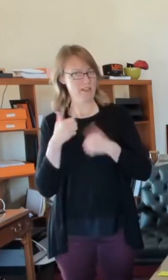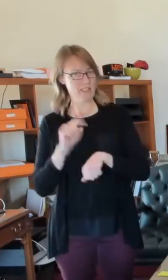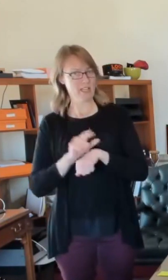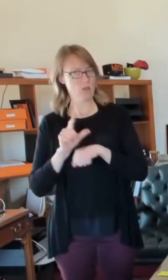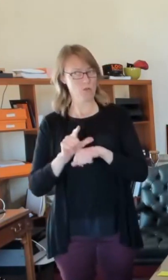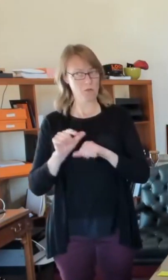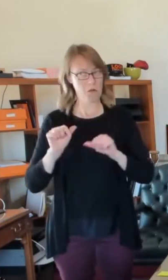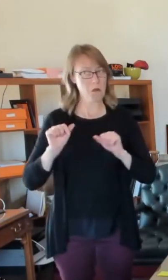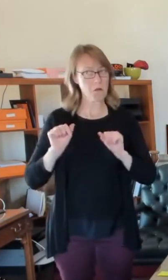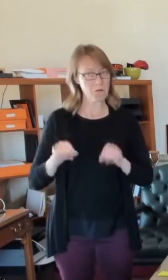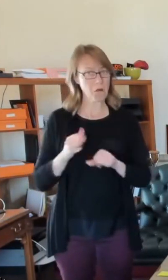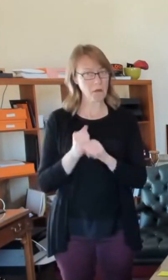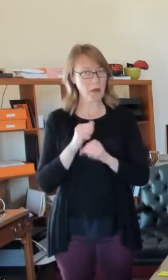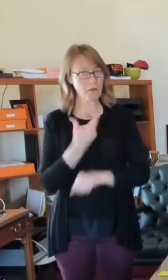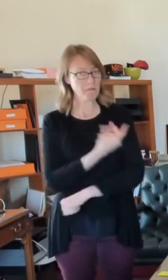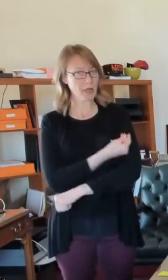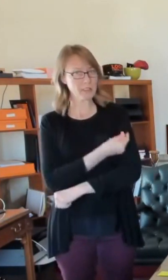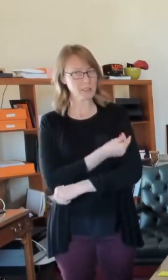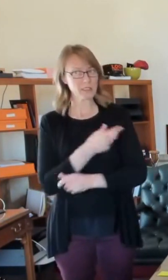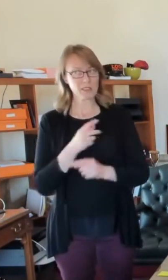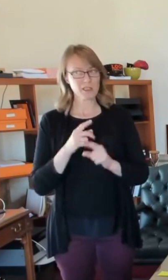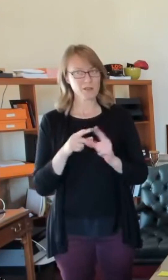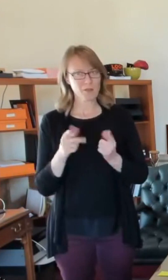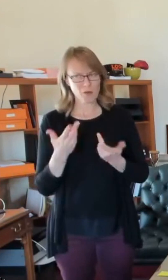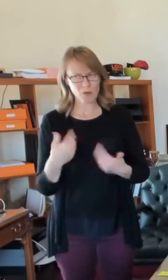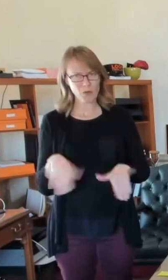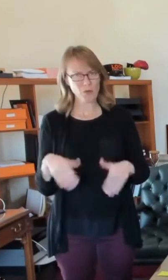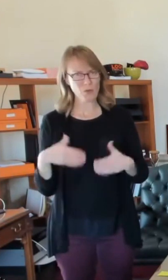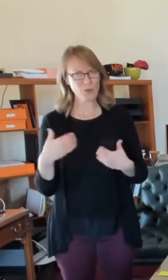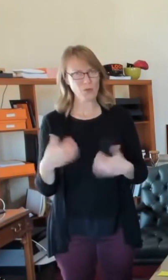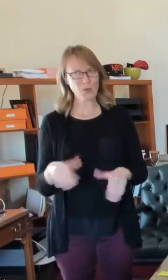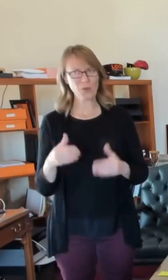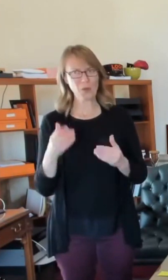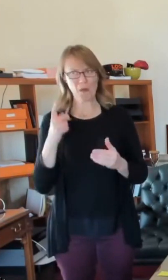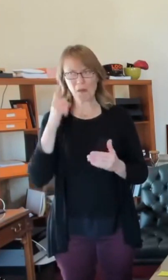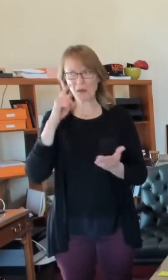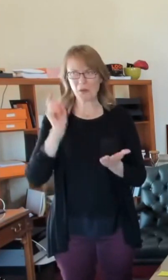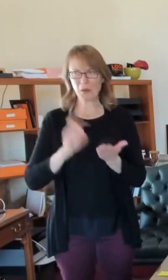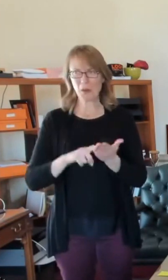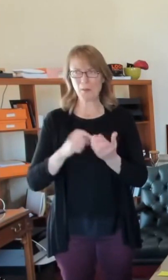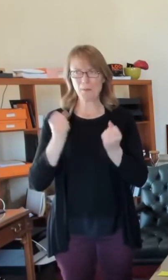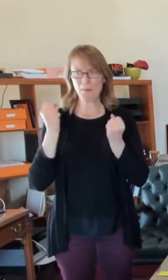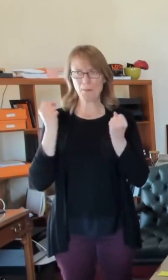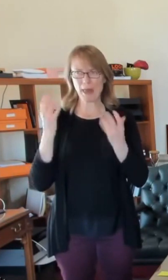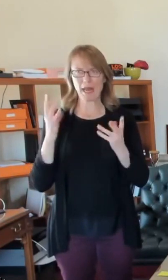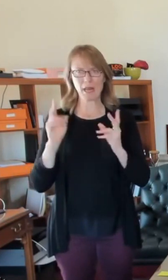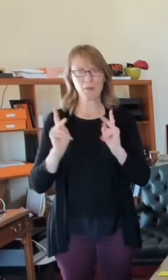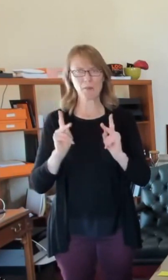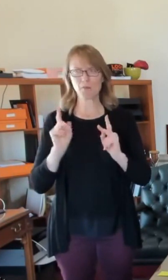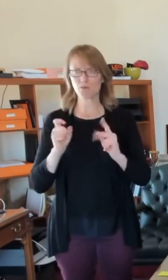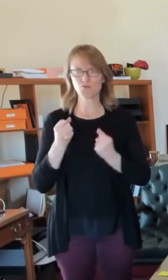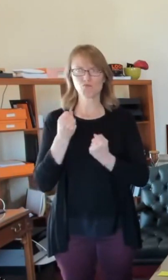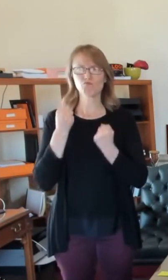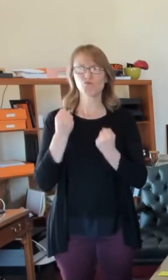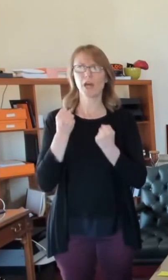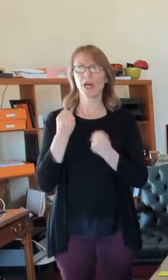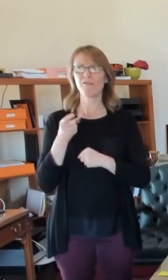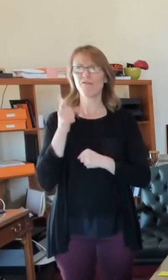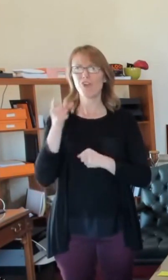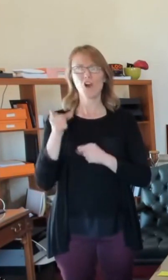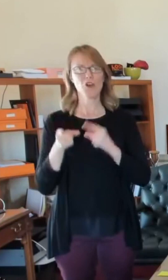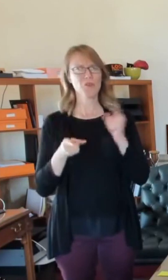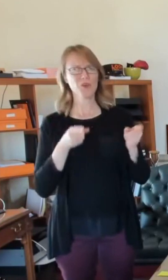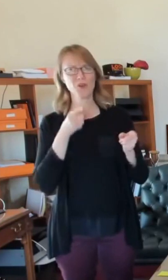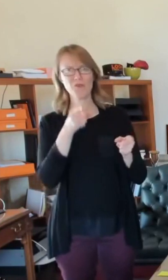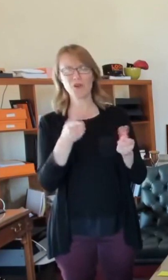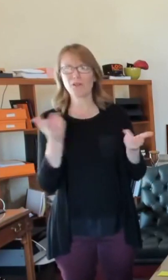but seeing so many people having to drive 2 or 4 hours to many other parts of the region and the state to get vaccinated.